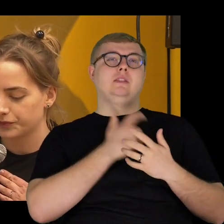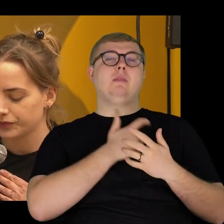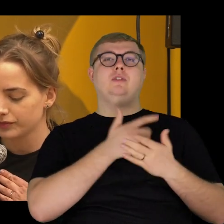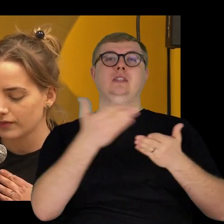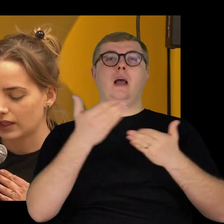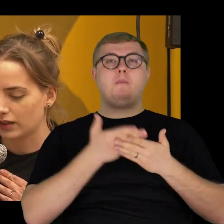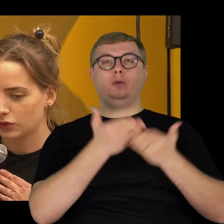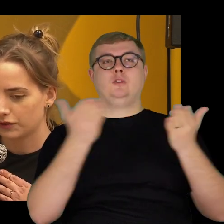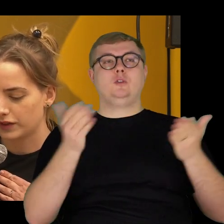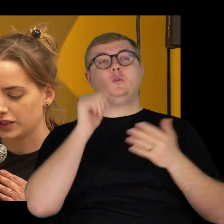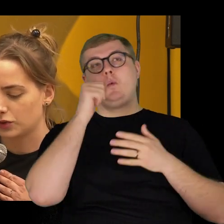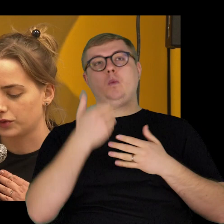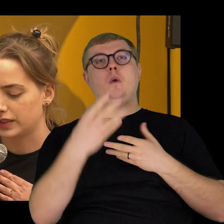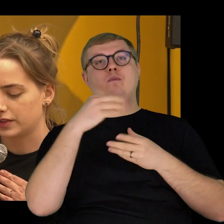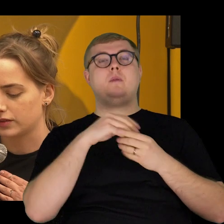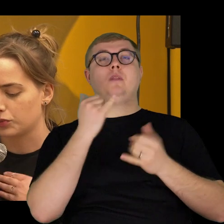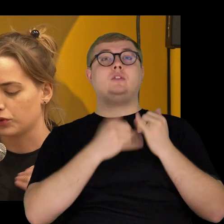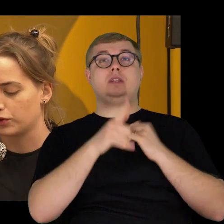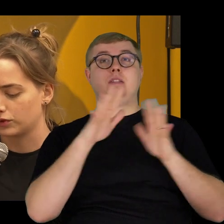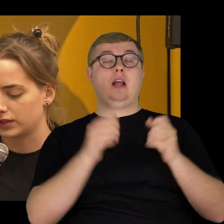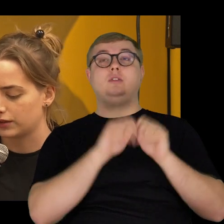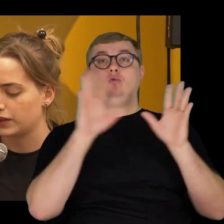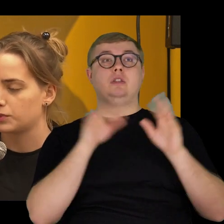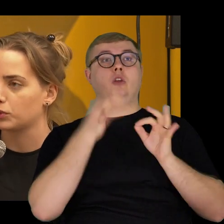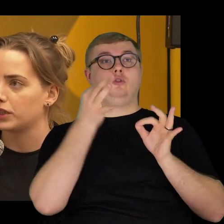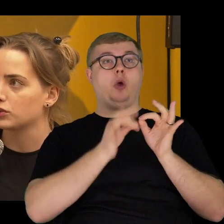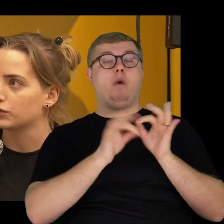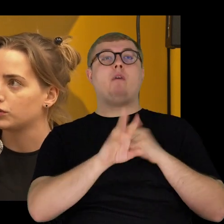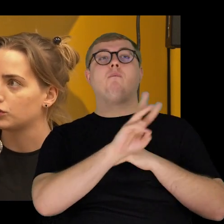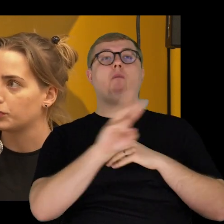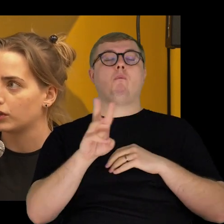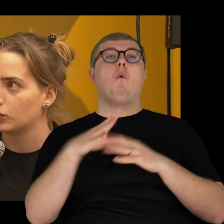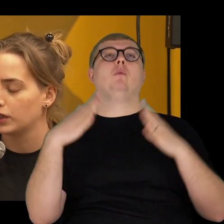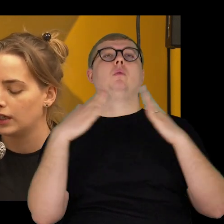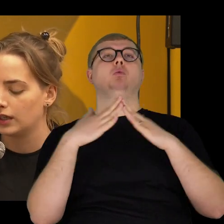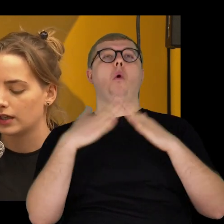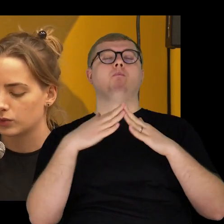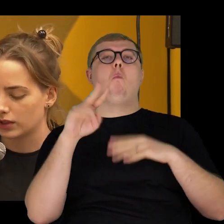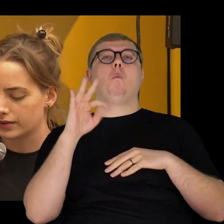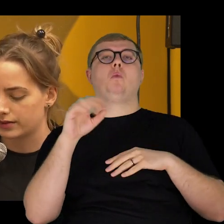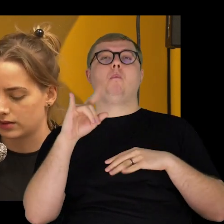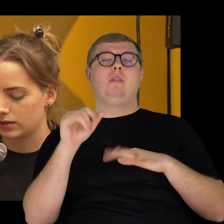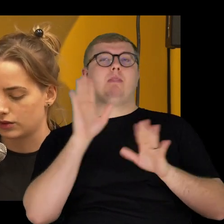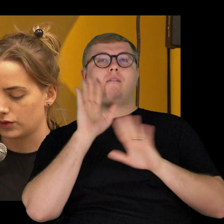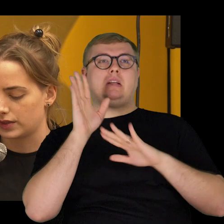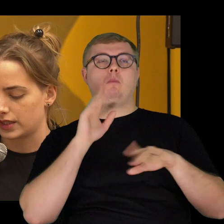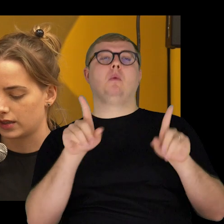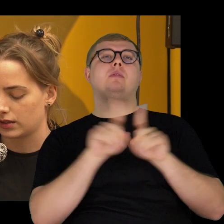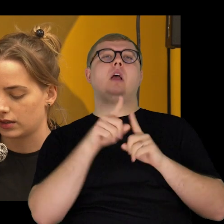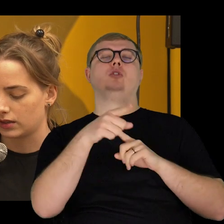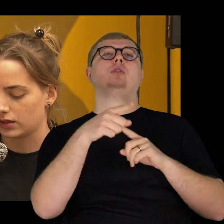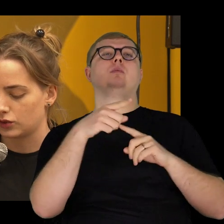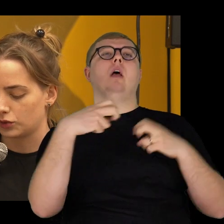tomorrow. You can find all the details both on the Facebook page of Utopia Home, as well as on